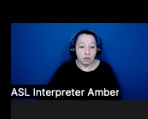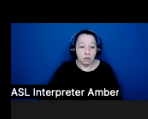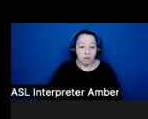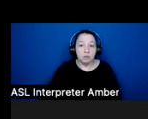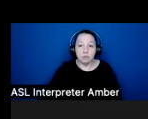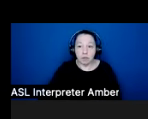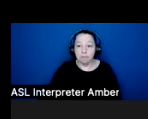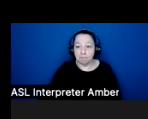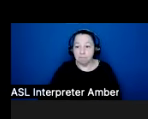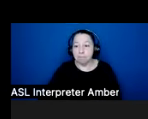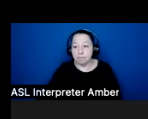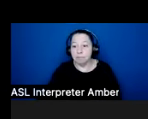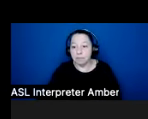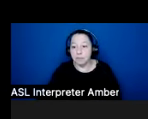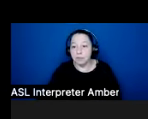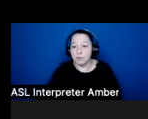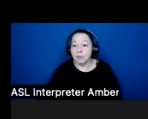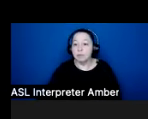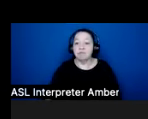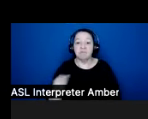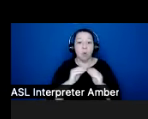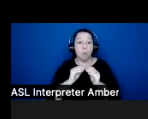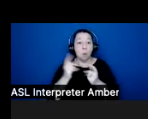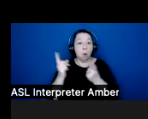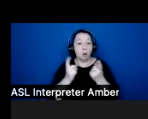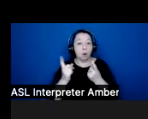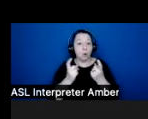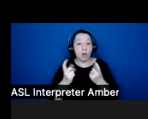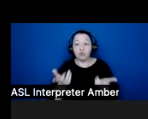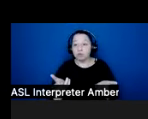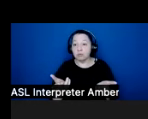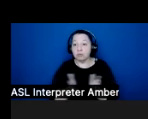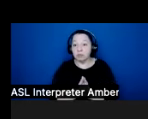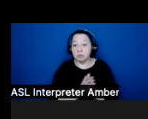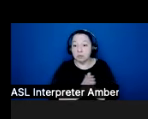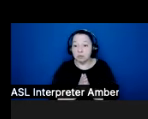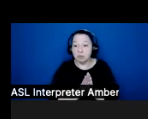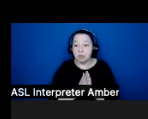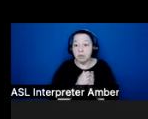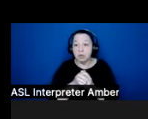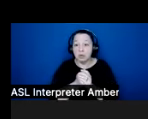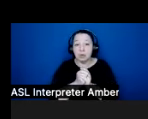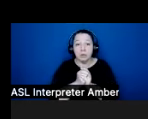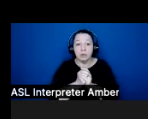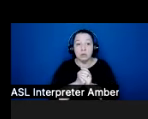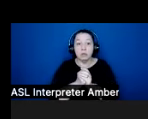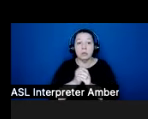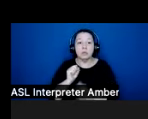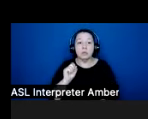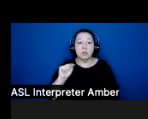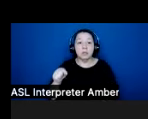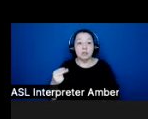Yeah. Is there any more questions? I mean, Steph's going to